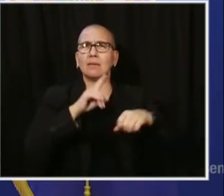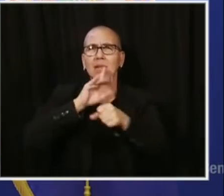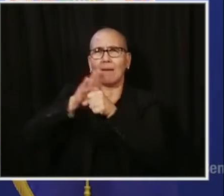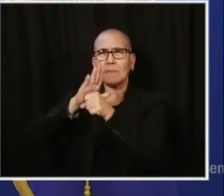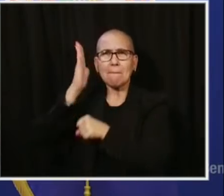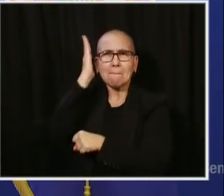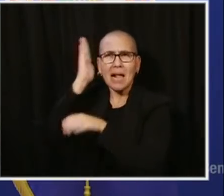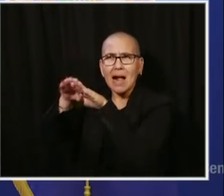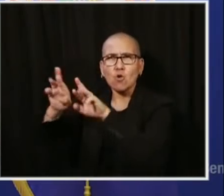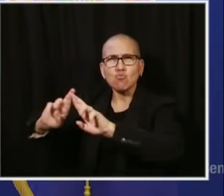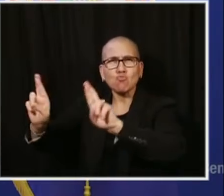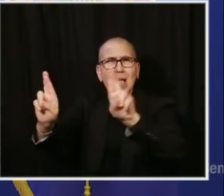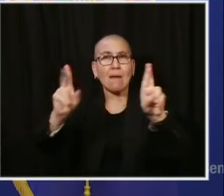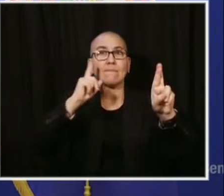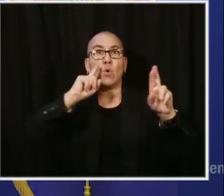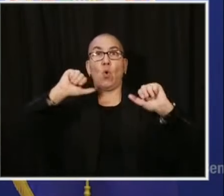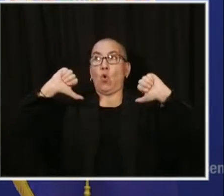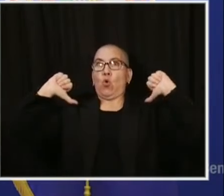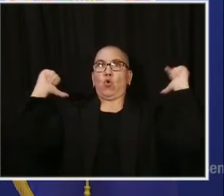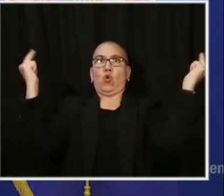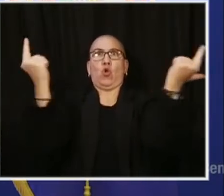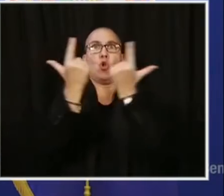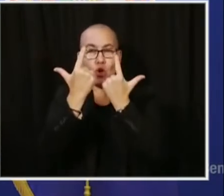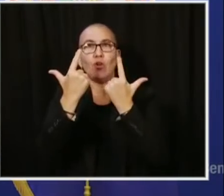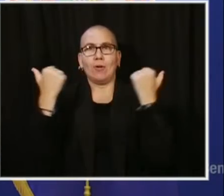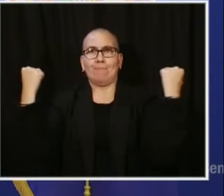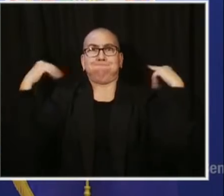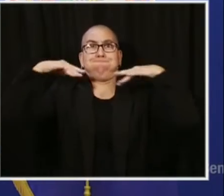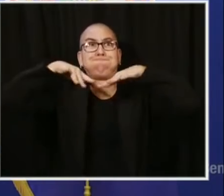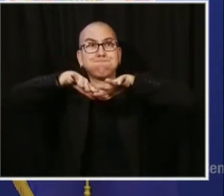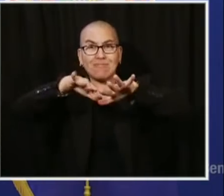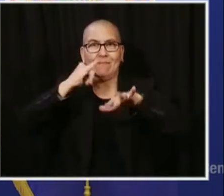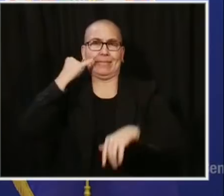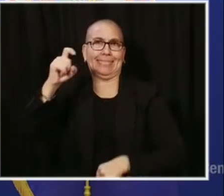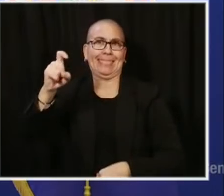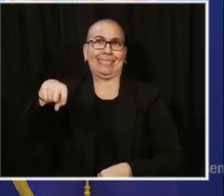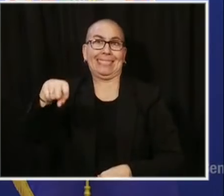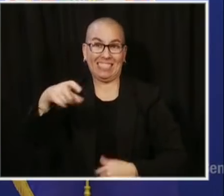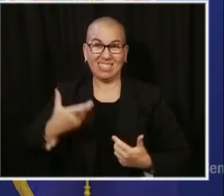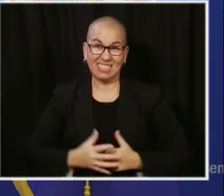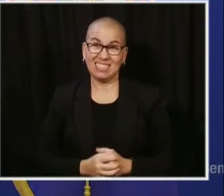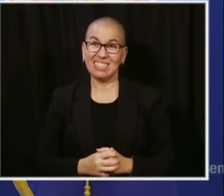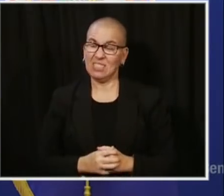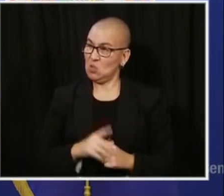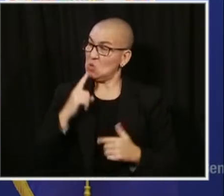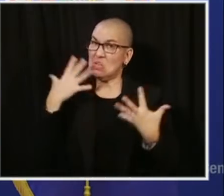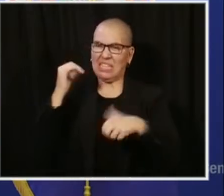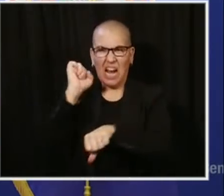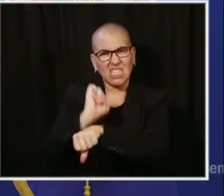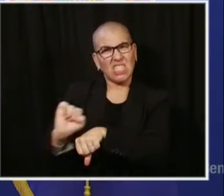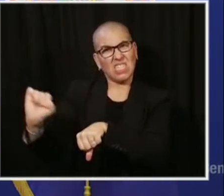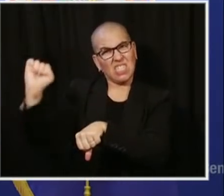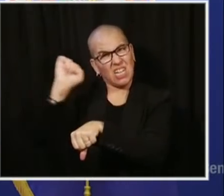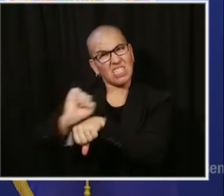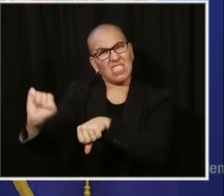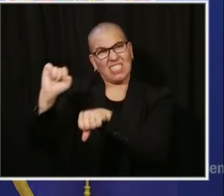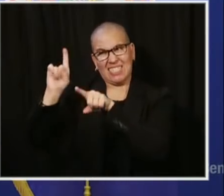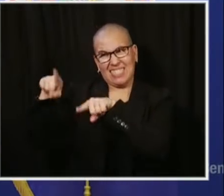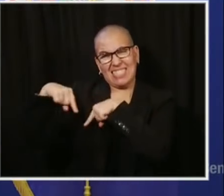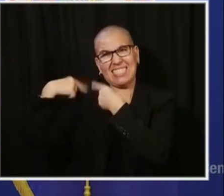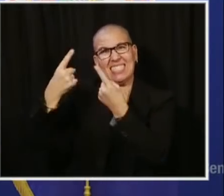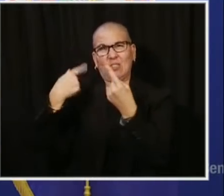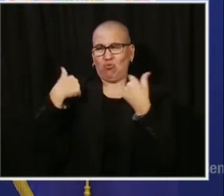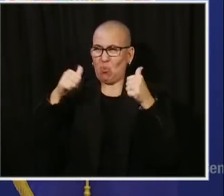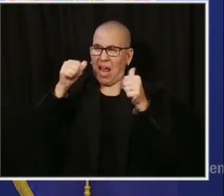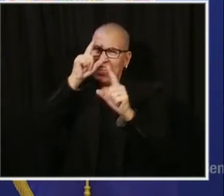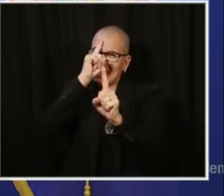have access to healthcare should they need it by infection. We've worked hard to control the rate of that infection. We've worked hard